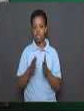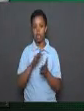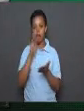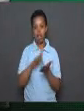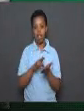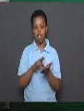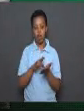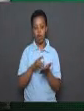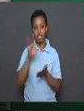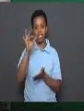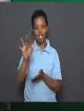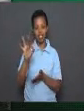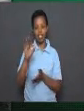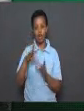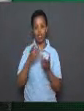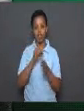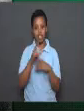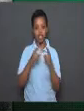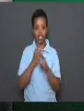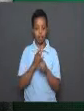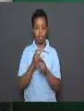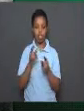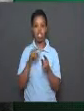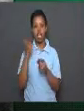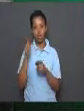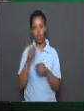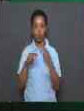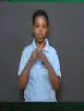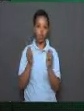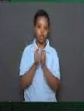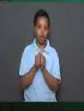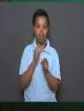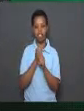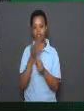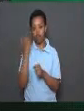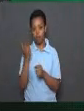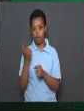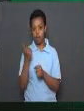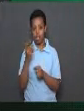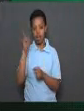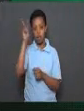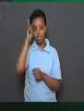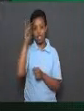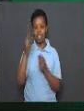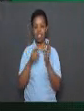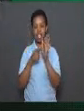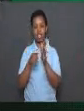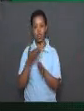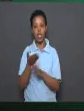century with the help of a few other scientists. Pasteur showed